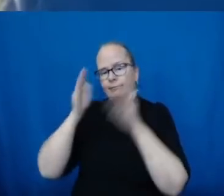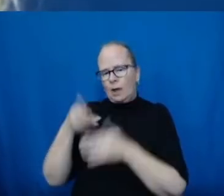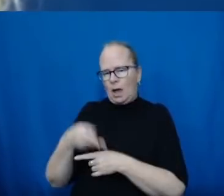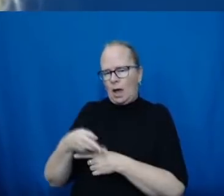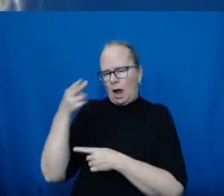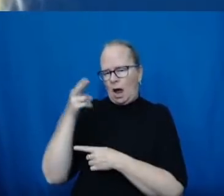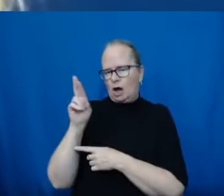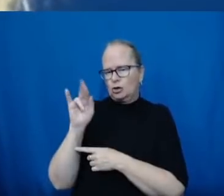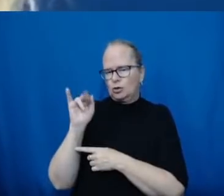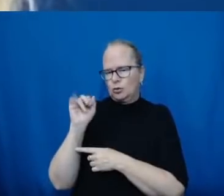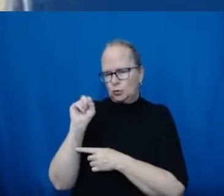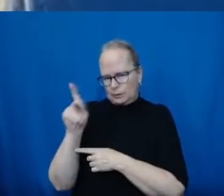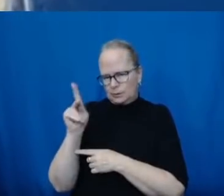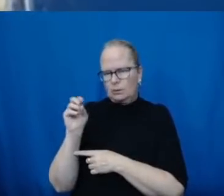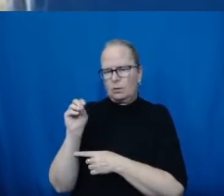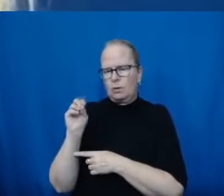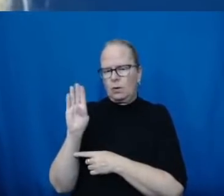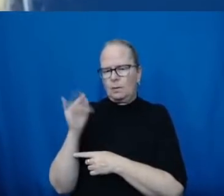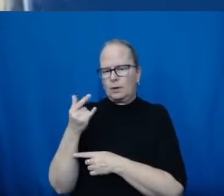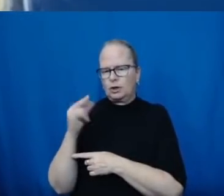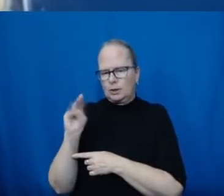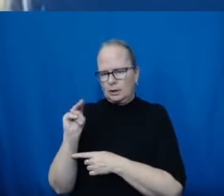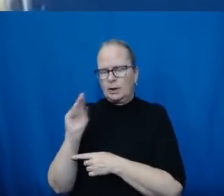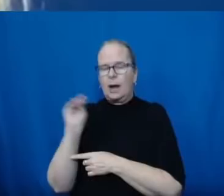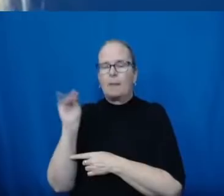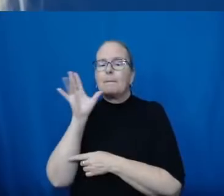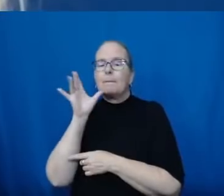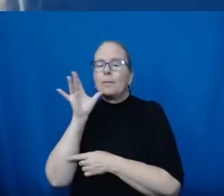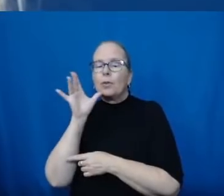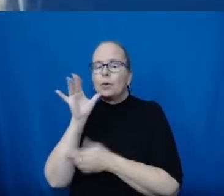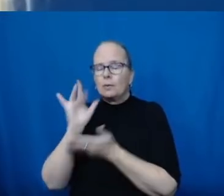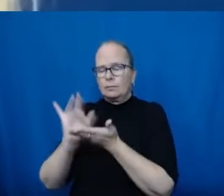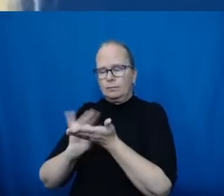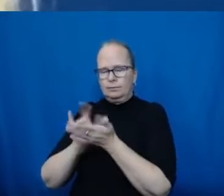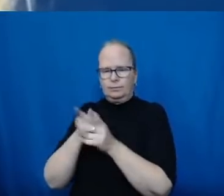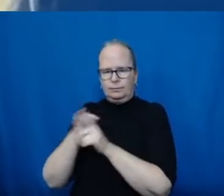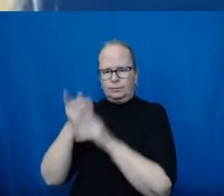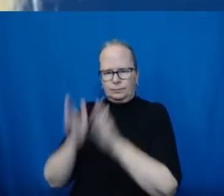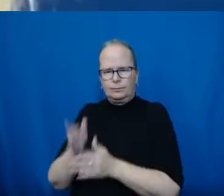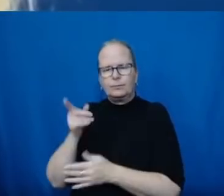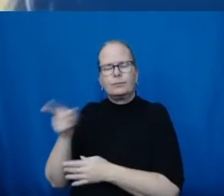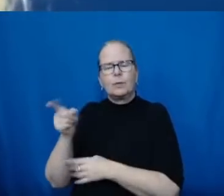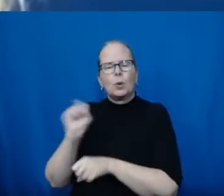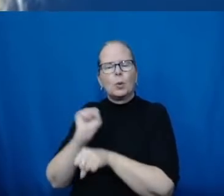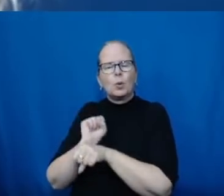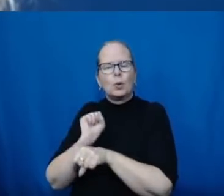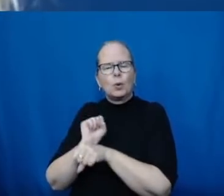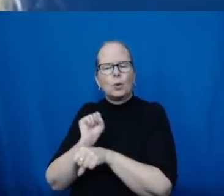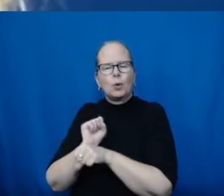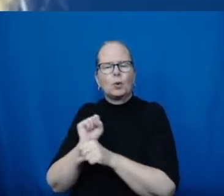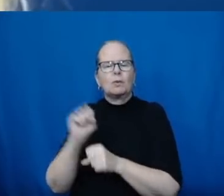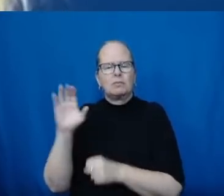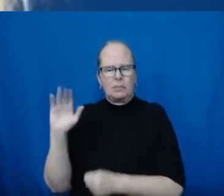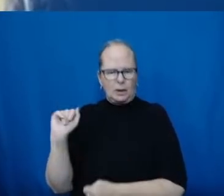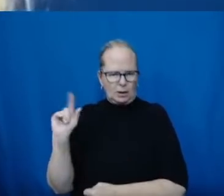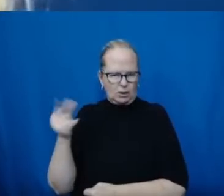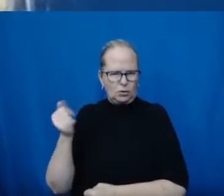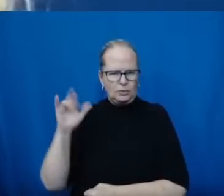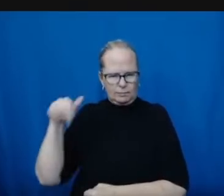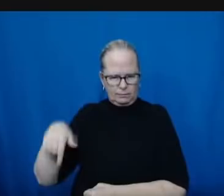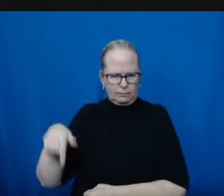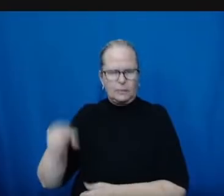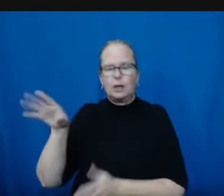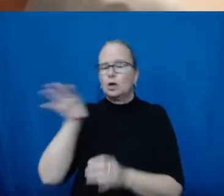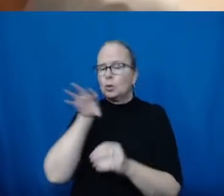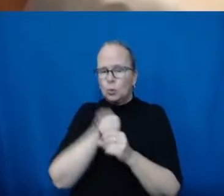Calgary. She's been involved in the development and implementation of policies around COVID and pregnancy, and has directly cared for many pregnant